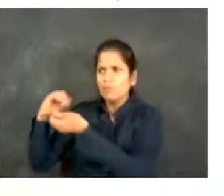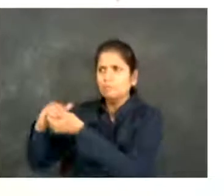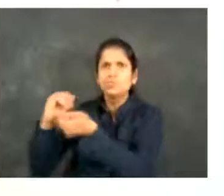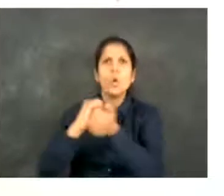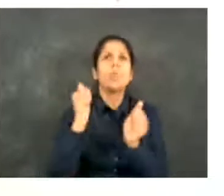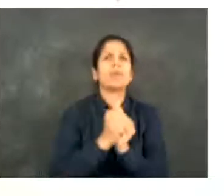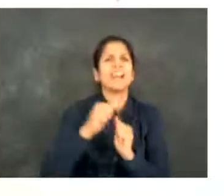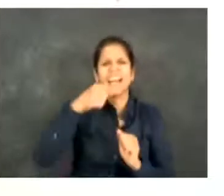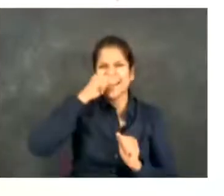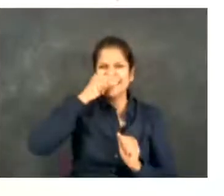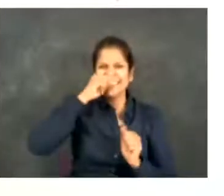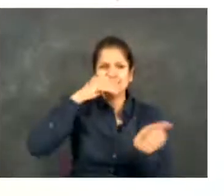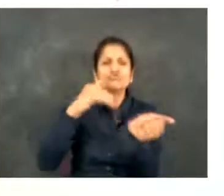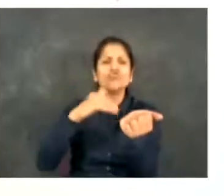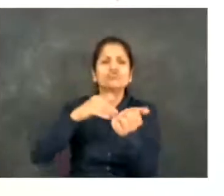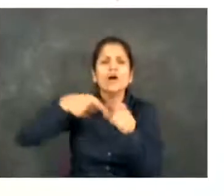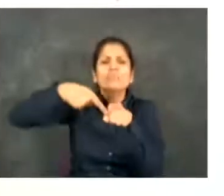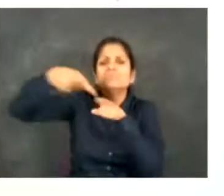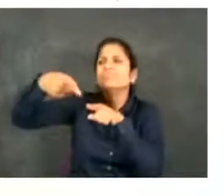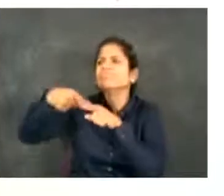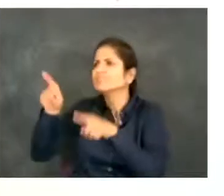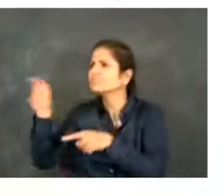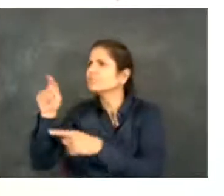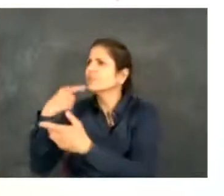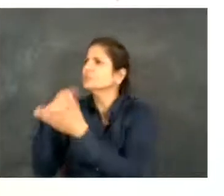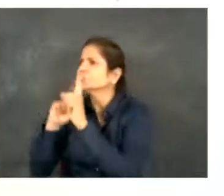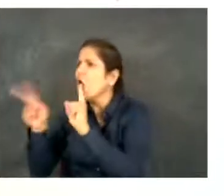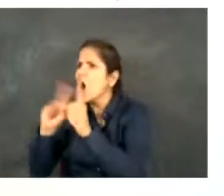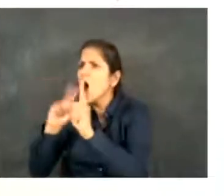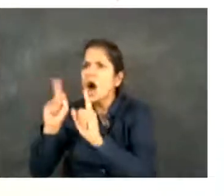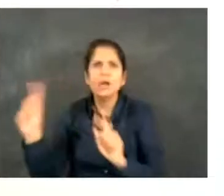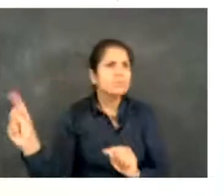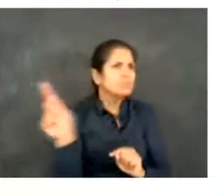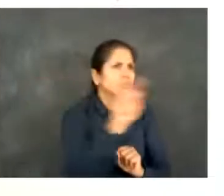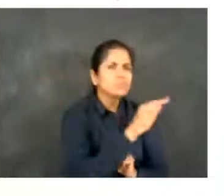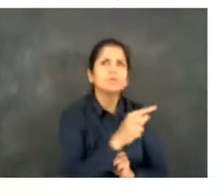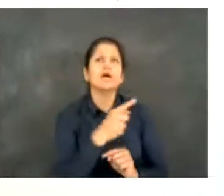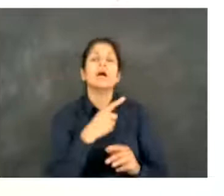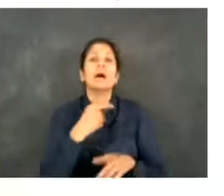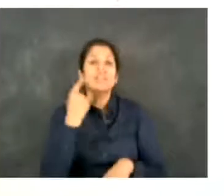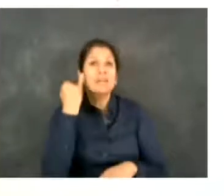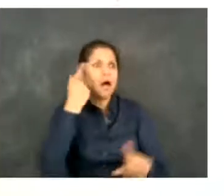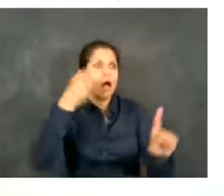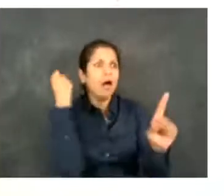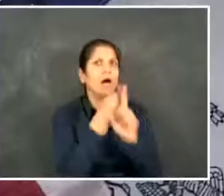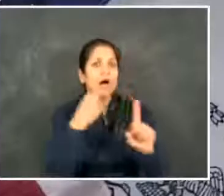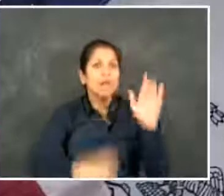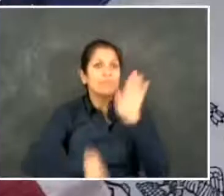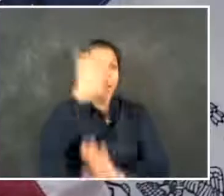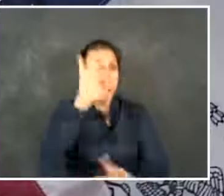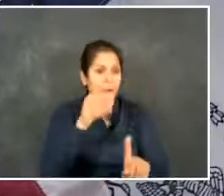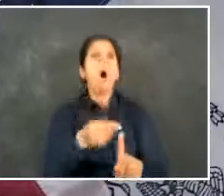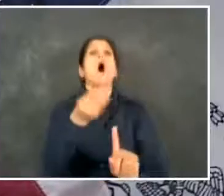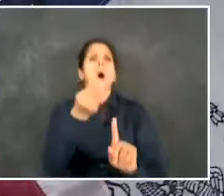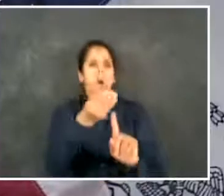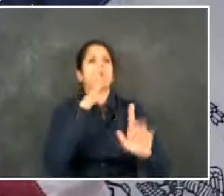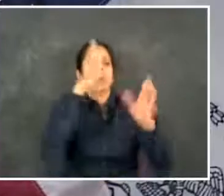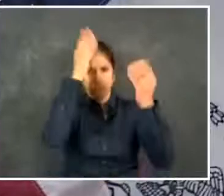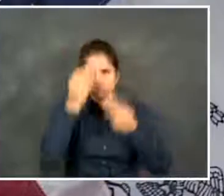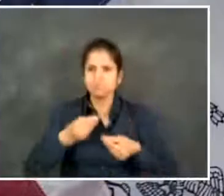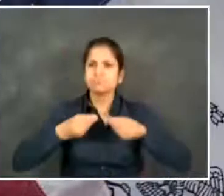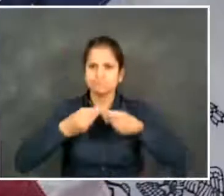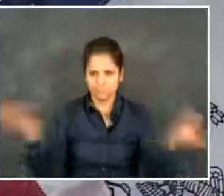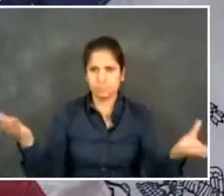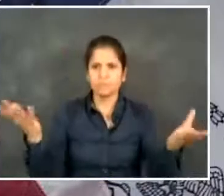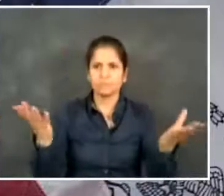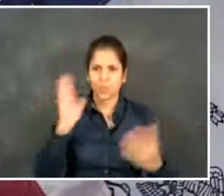becomes available, and certainly guidance to the pediatric community. Thank you. Next, we have Katie from the Wall Street